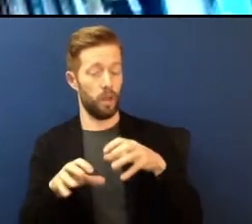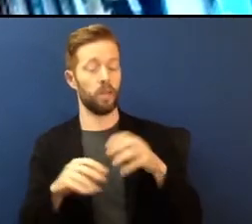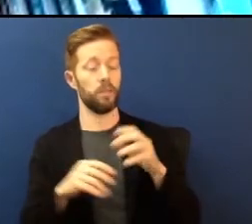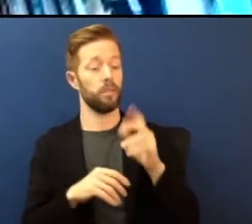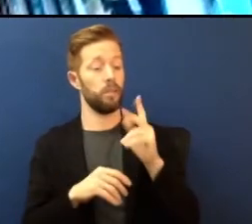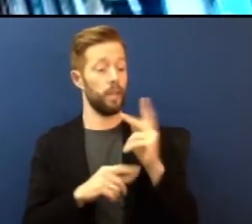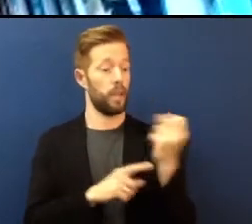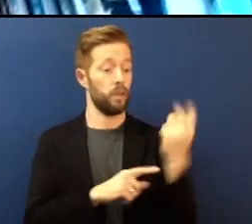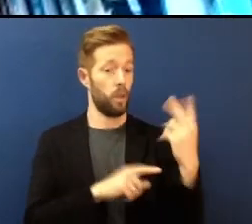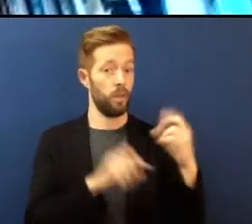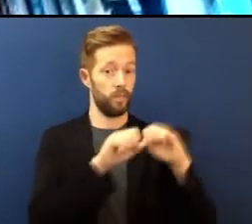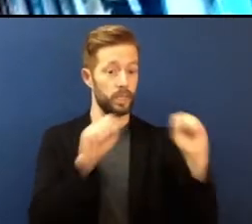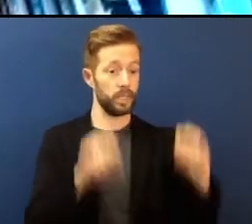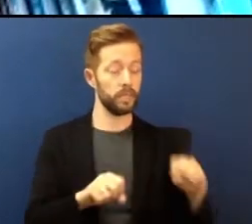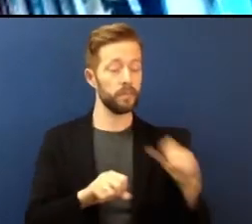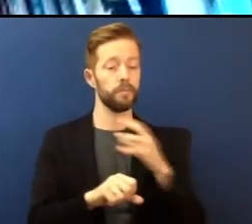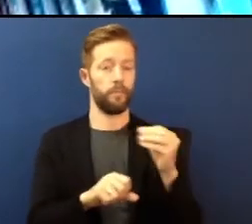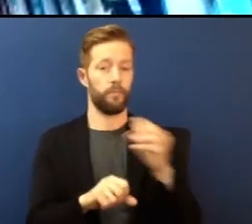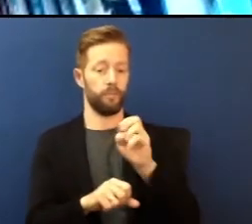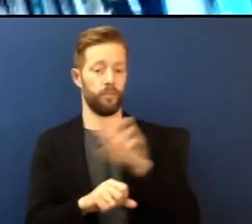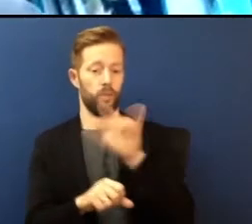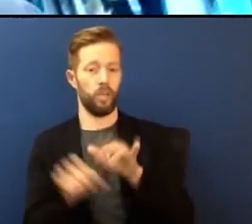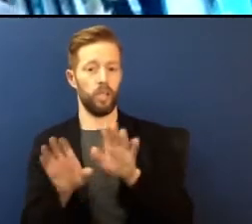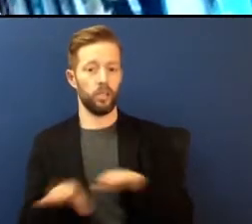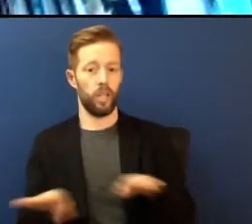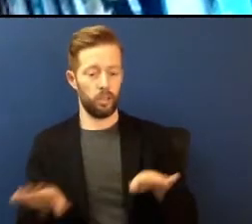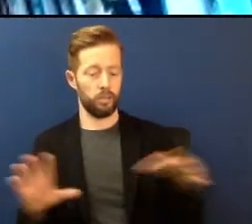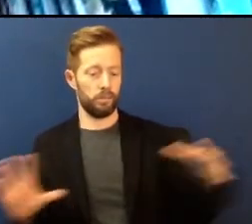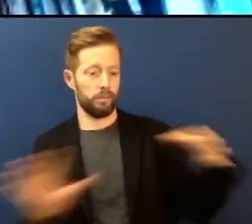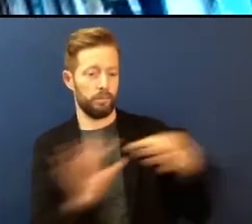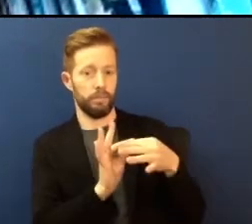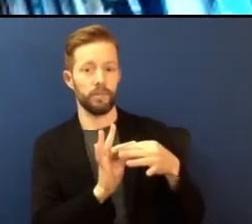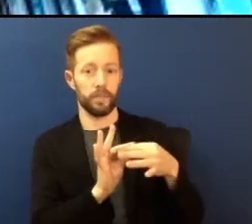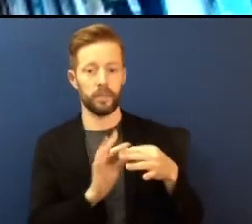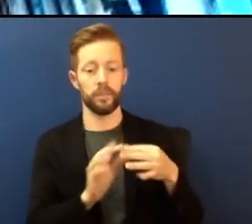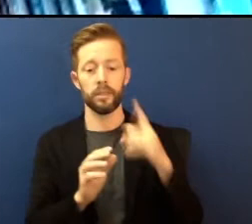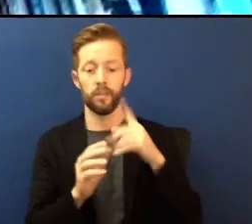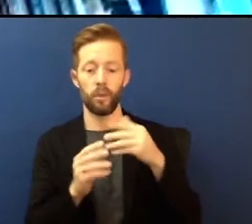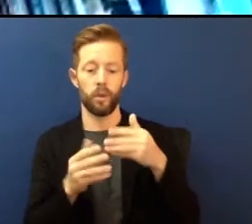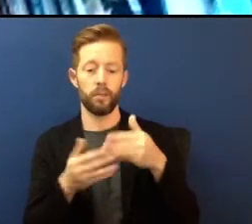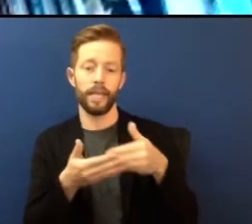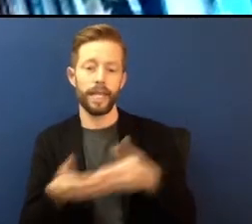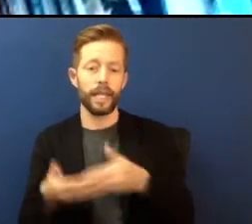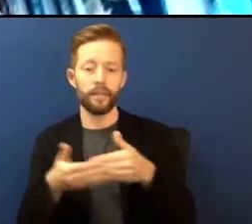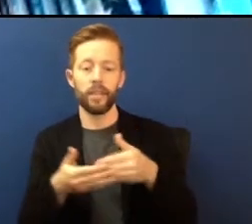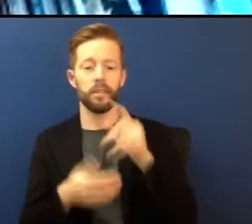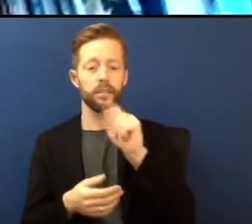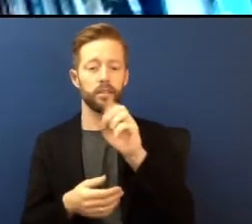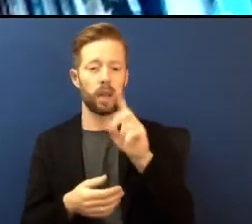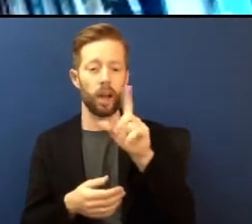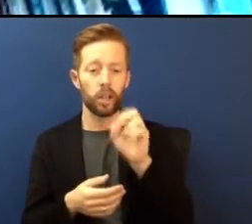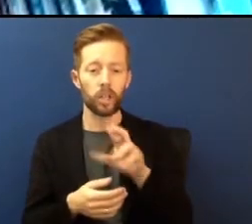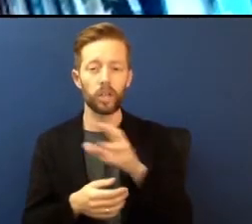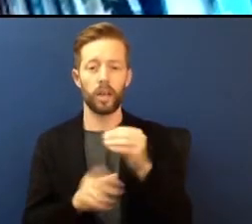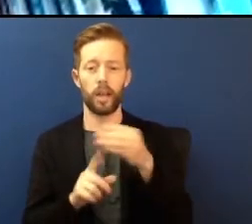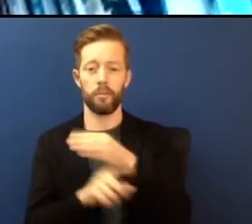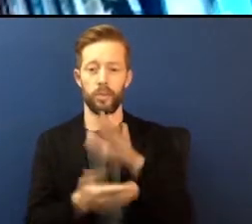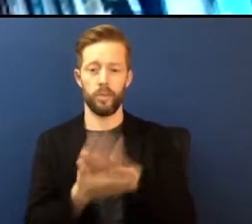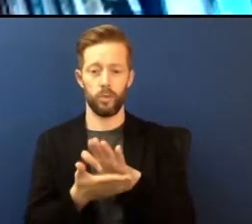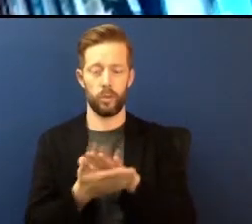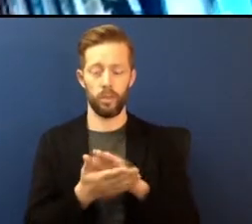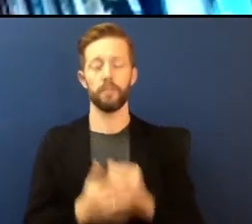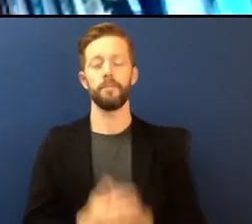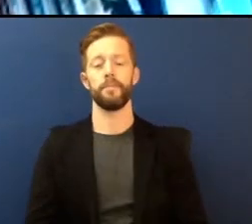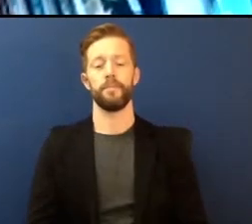sort of continuity between the K-12 system and our adaptation to that for infant, toddlers, and preschoolers. And